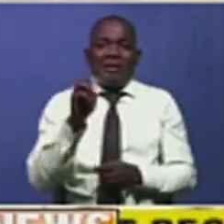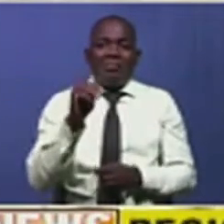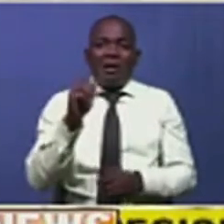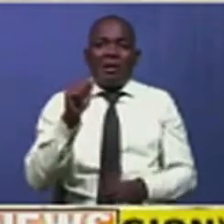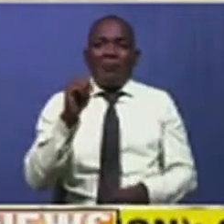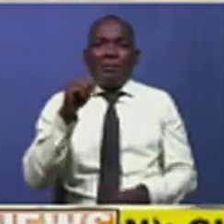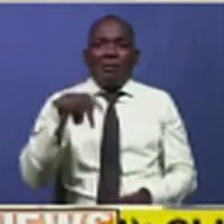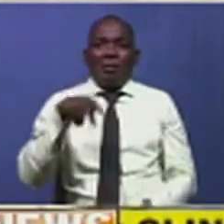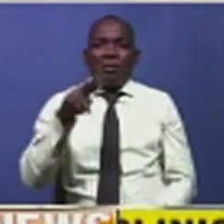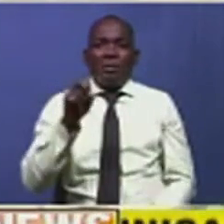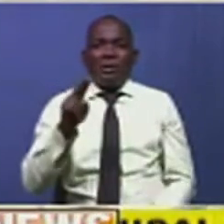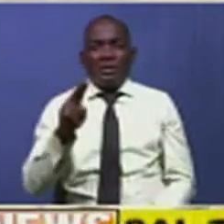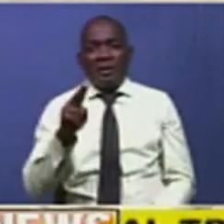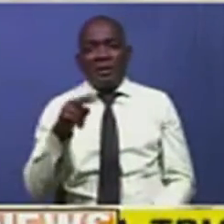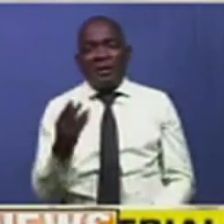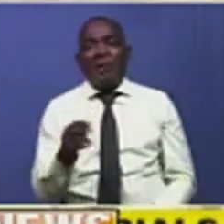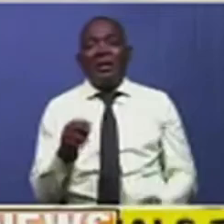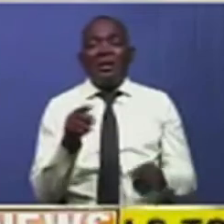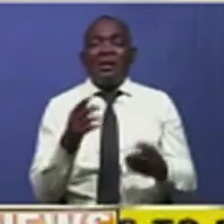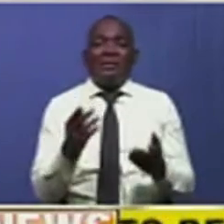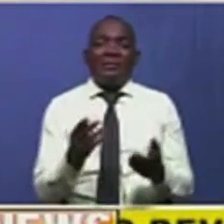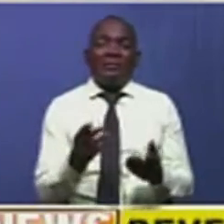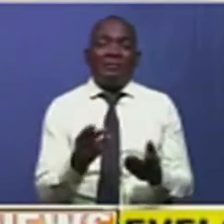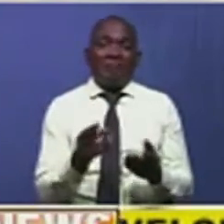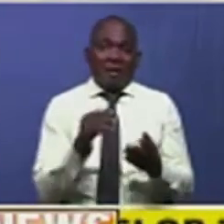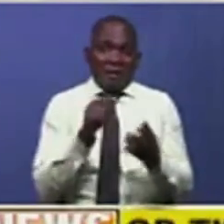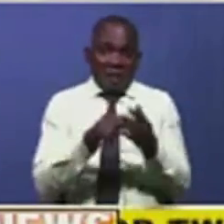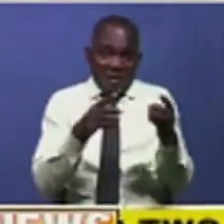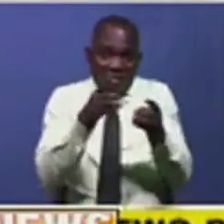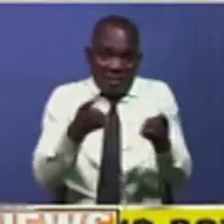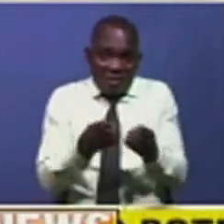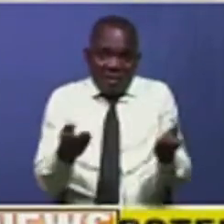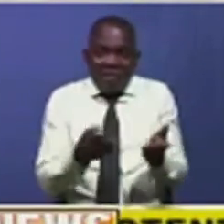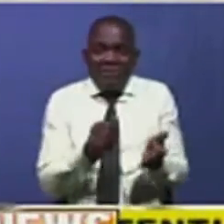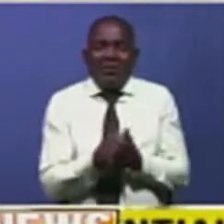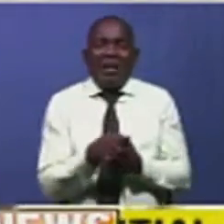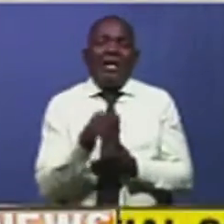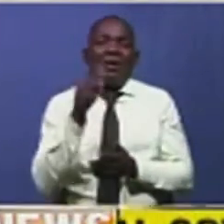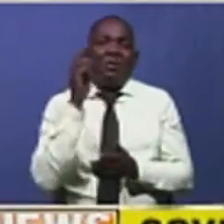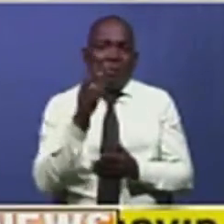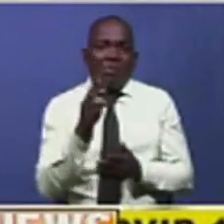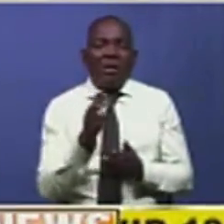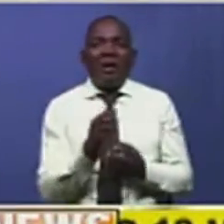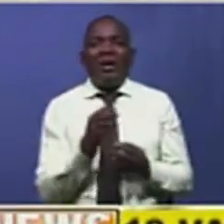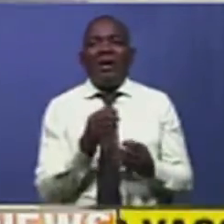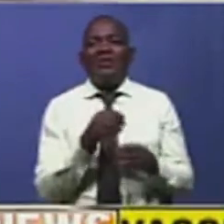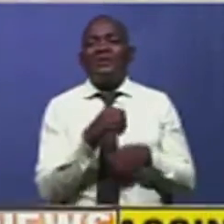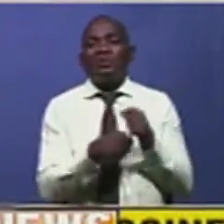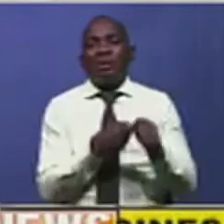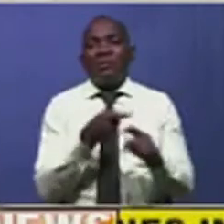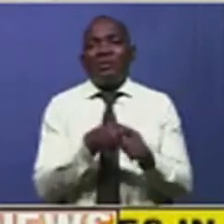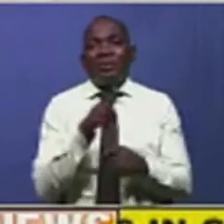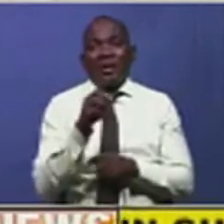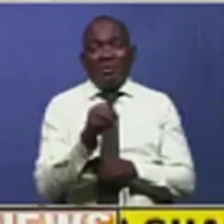Mampusi, and Bunkruku. These are the districts that are going to have the effect on the dam. But the